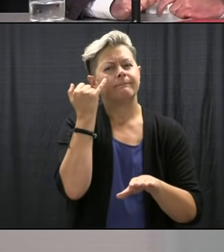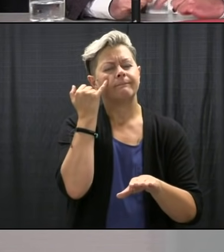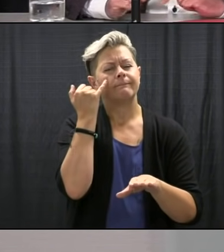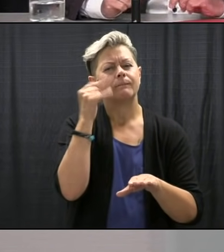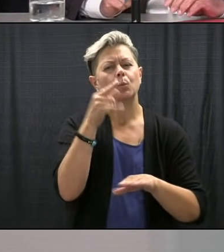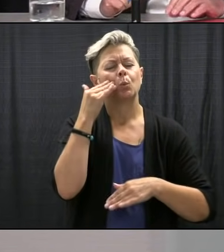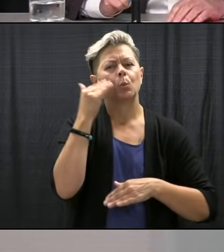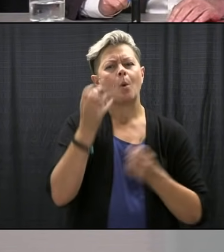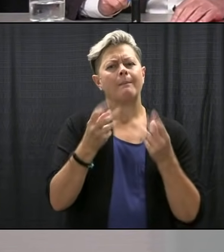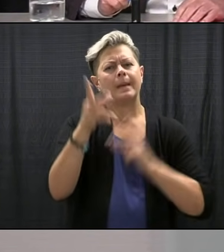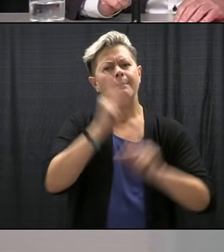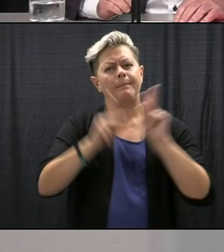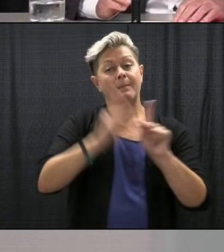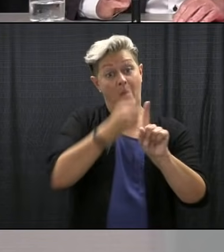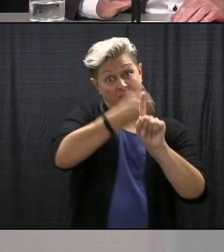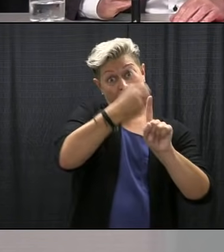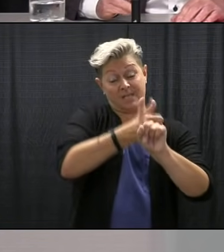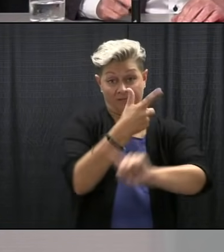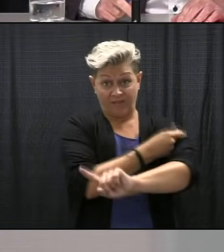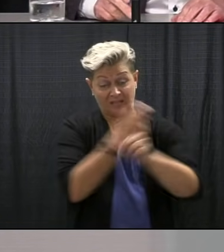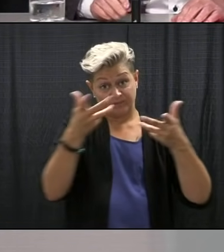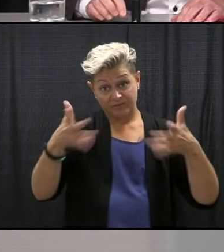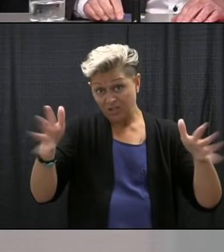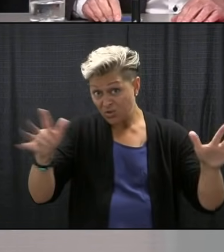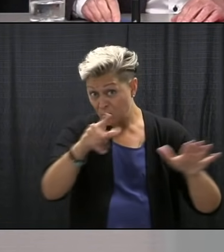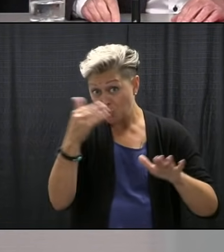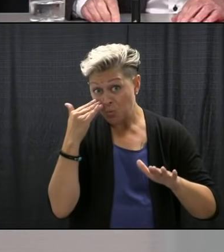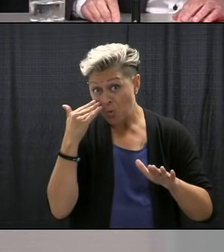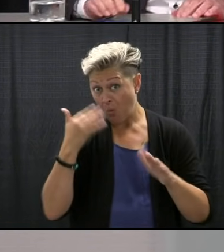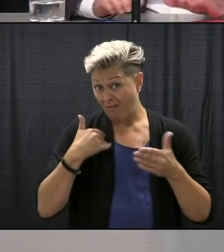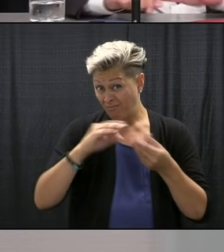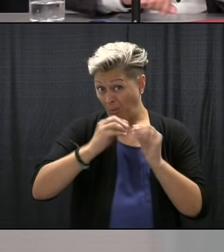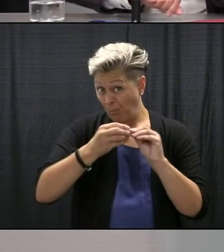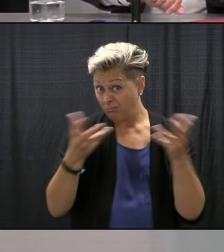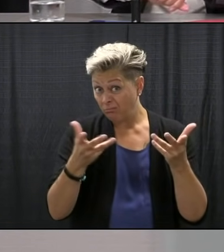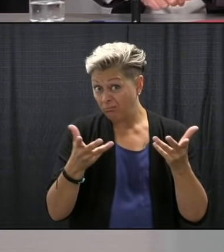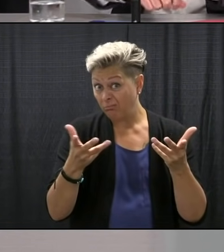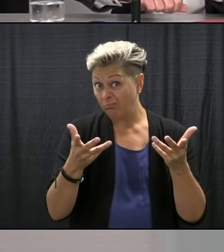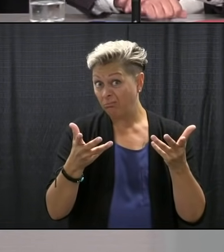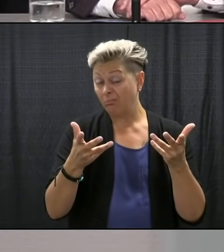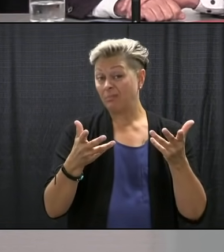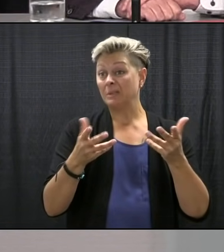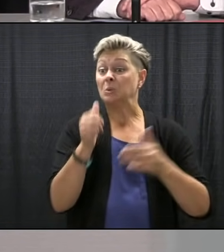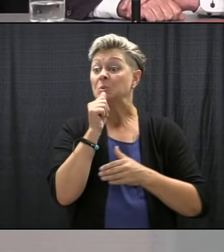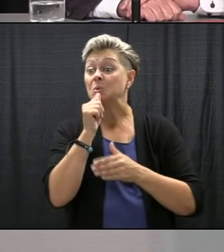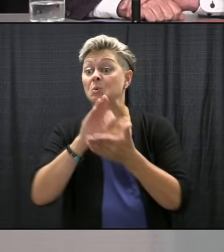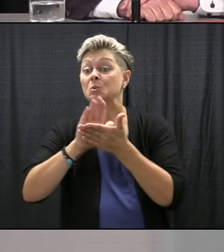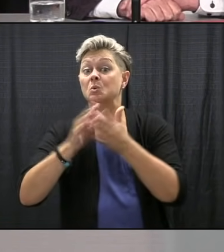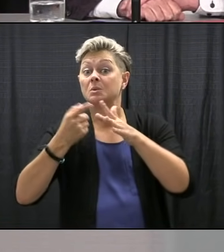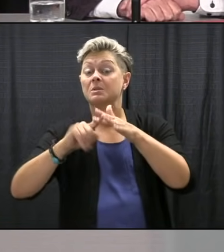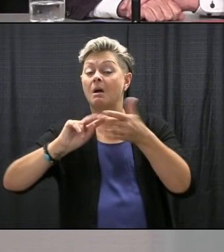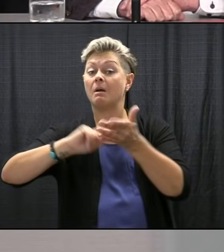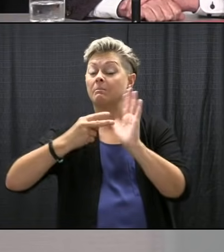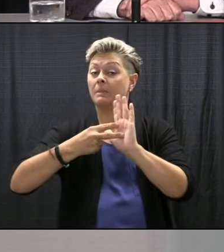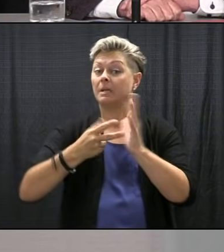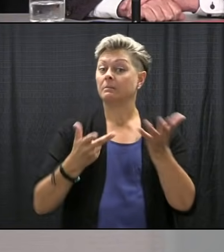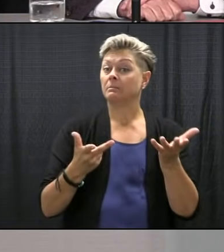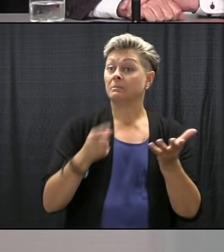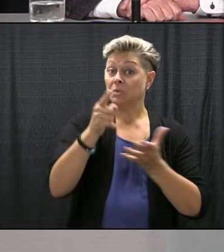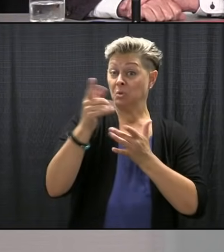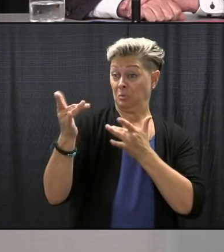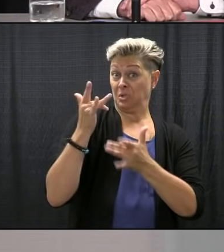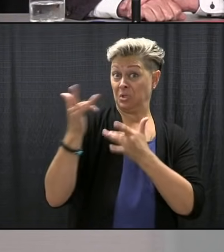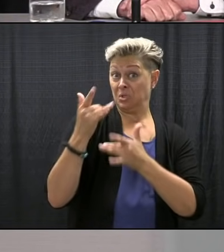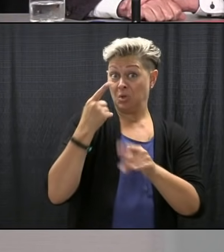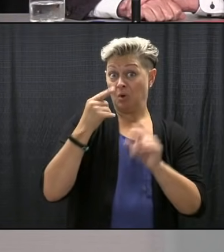in that age group have been vaccinated to date. And now that we are 3 weeks away from school starting, are there any concerns with the vaccine uptake for